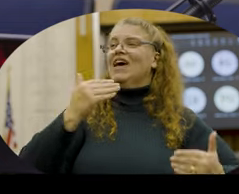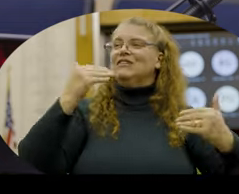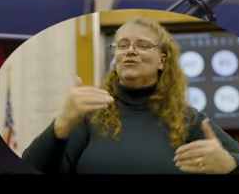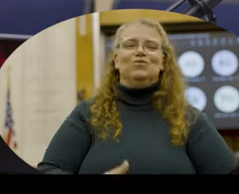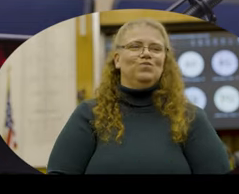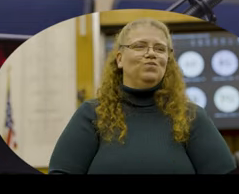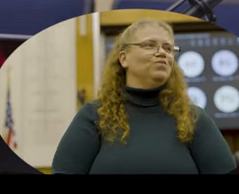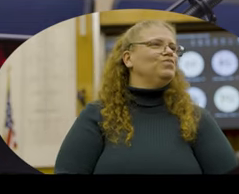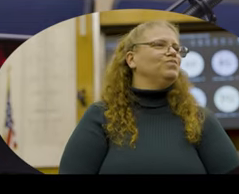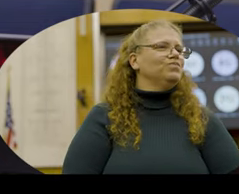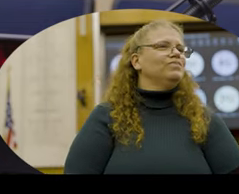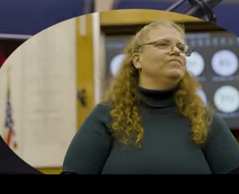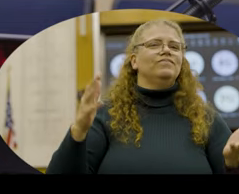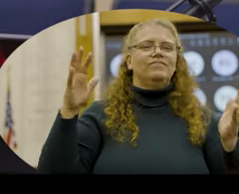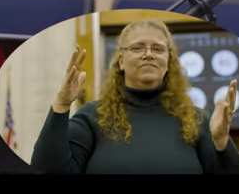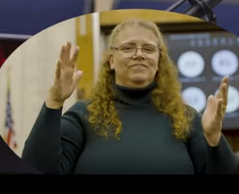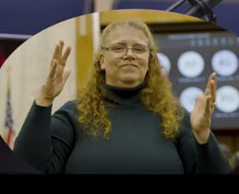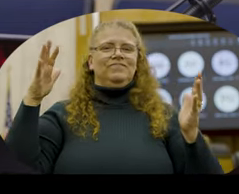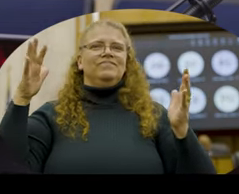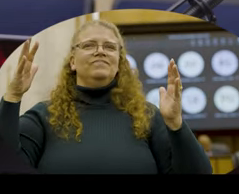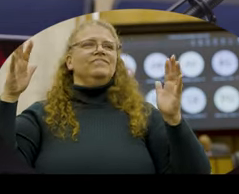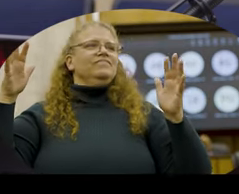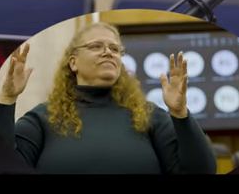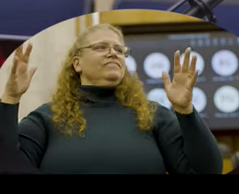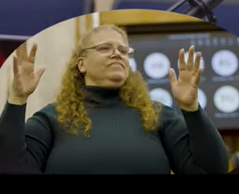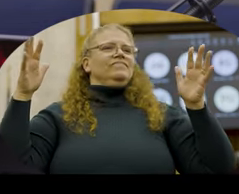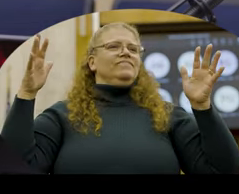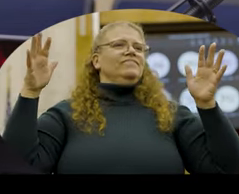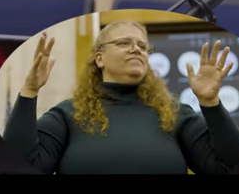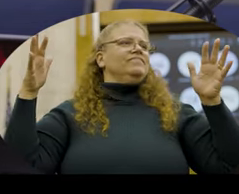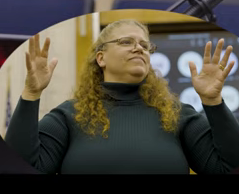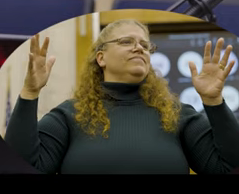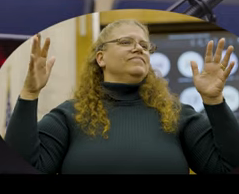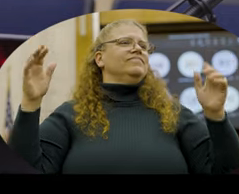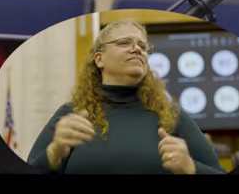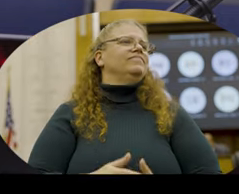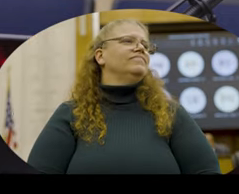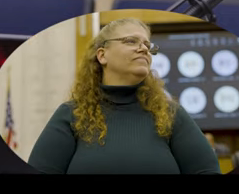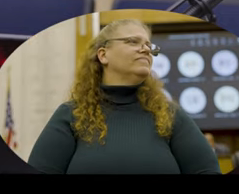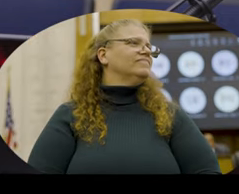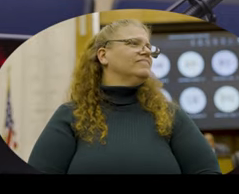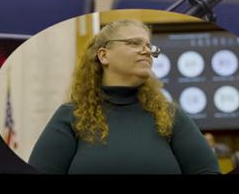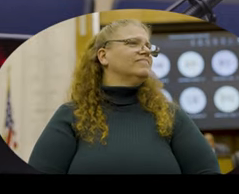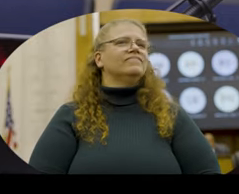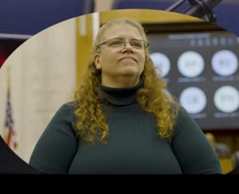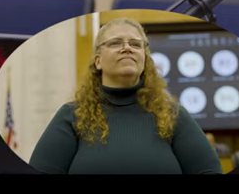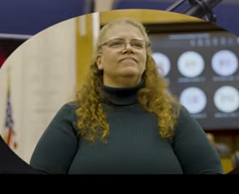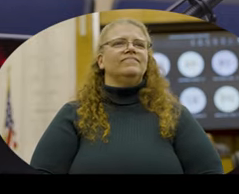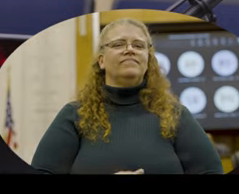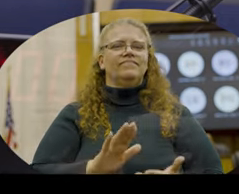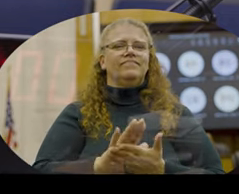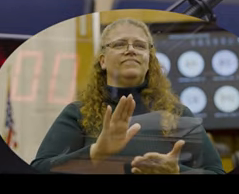strategic investments and fiscally responsible management reflected in this balanced budget. Because of you, Richmond remains